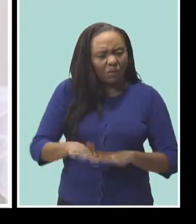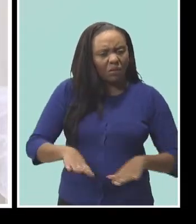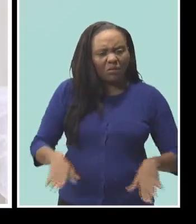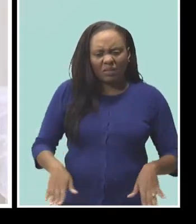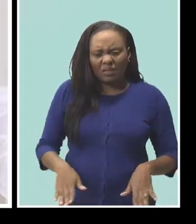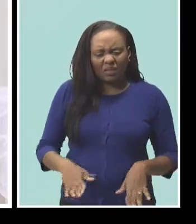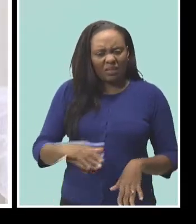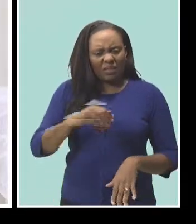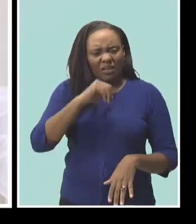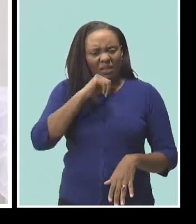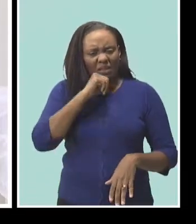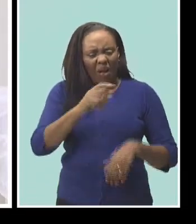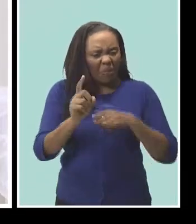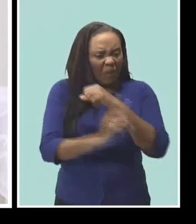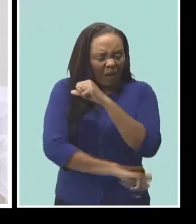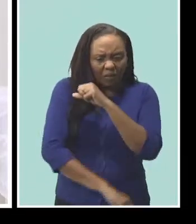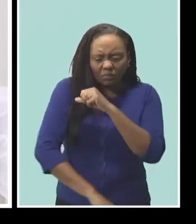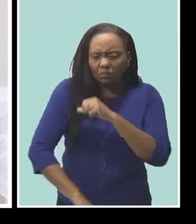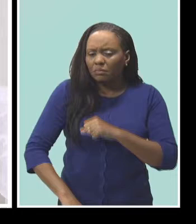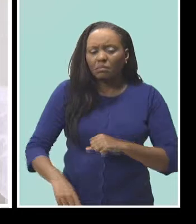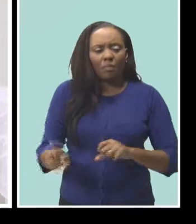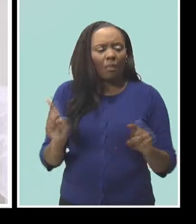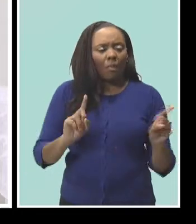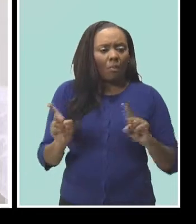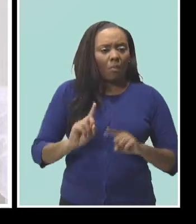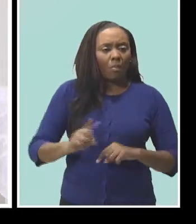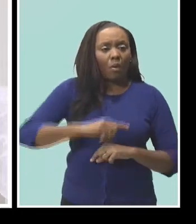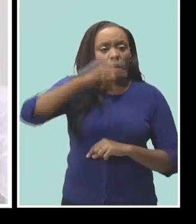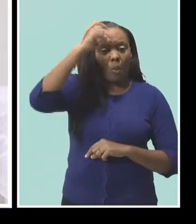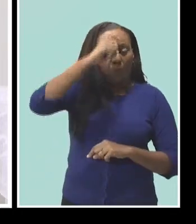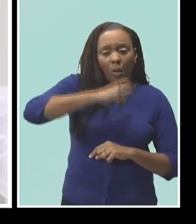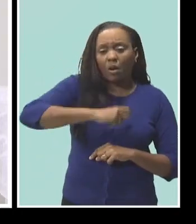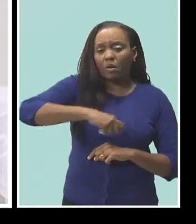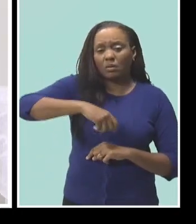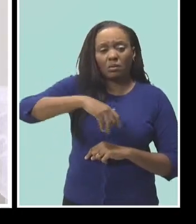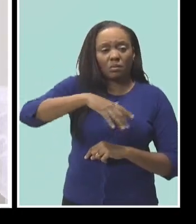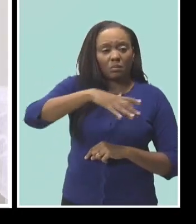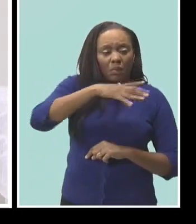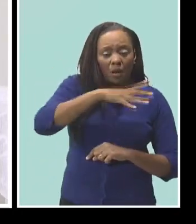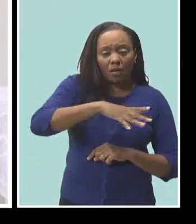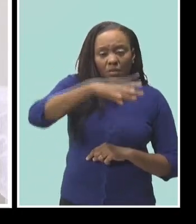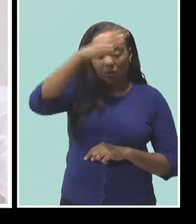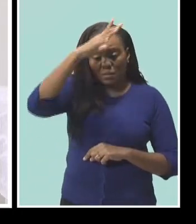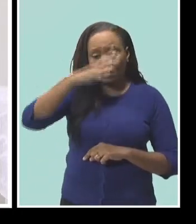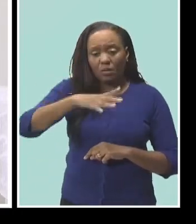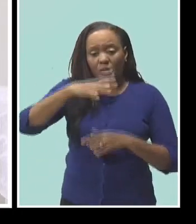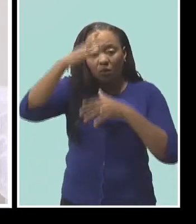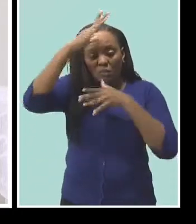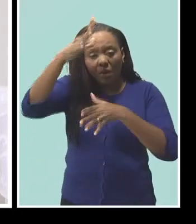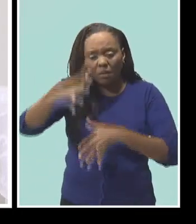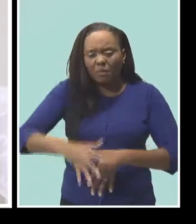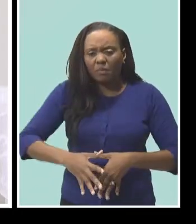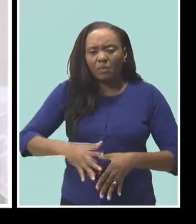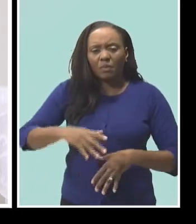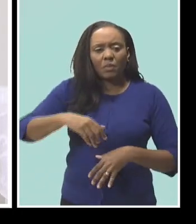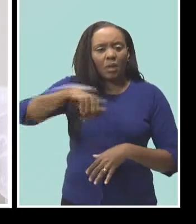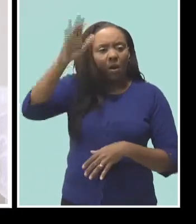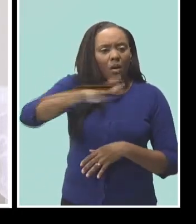parents and grandparents and godparents take pleasure in children.